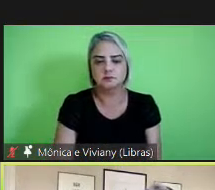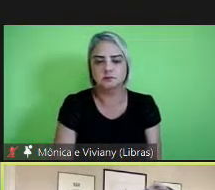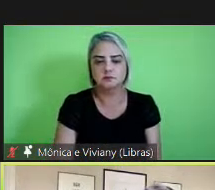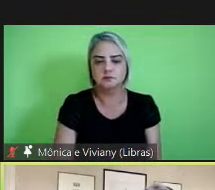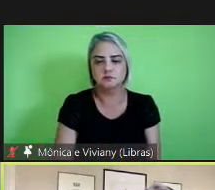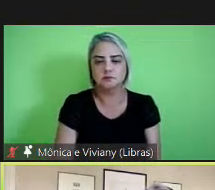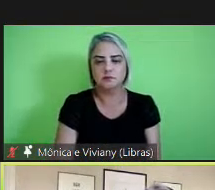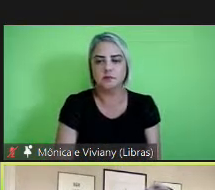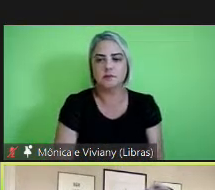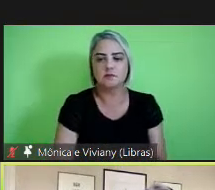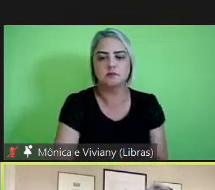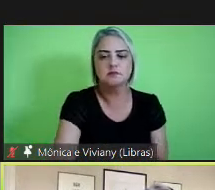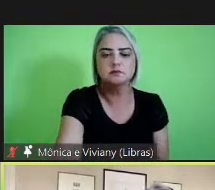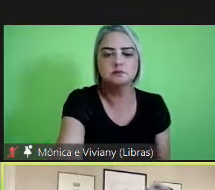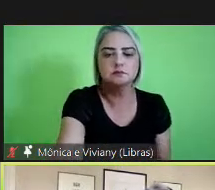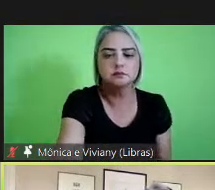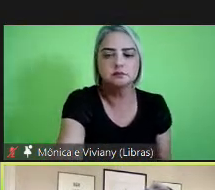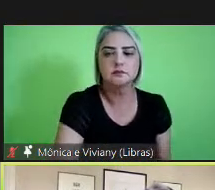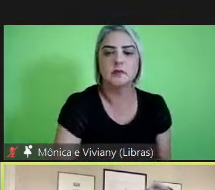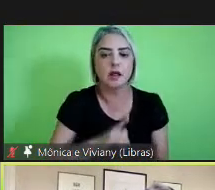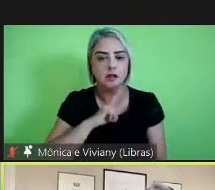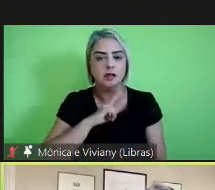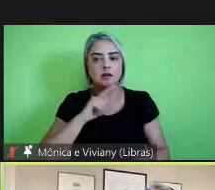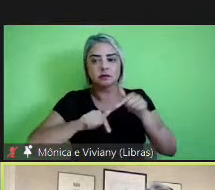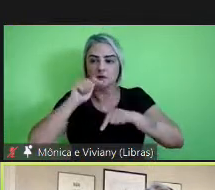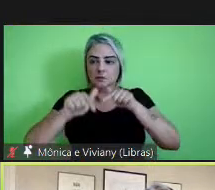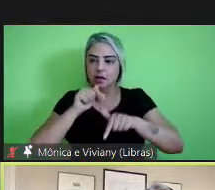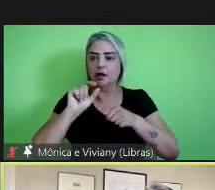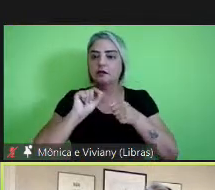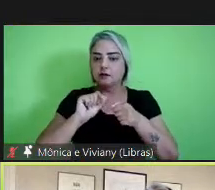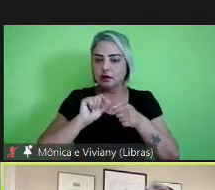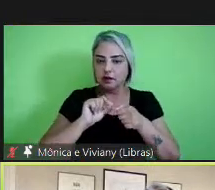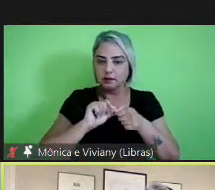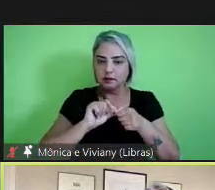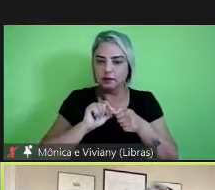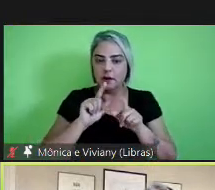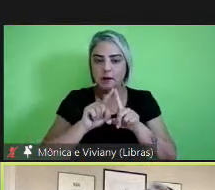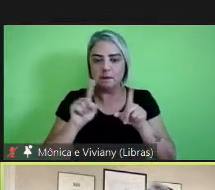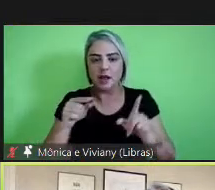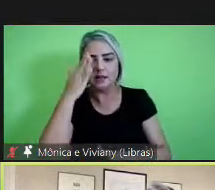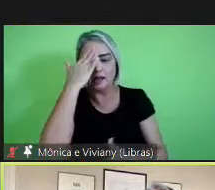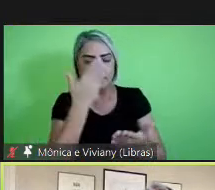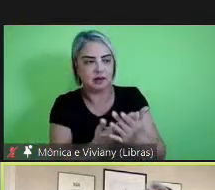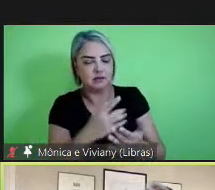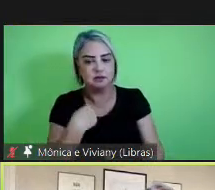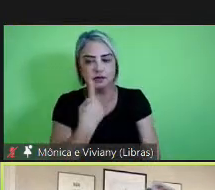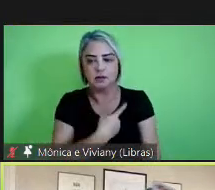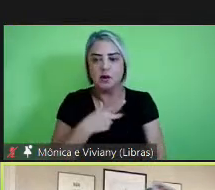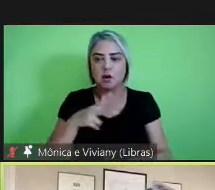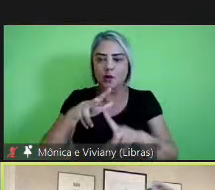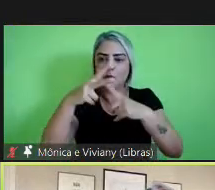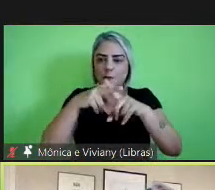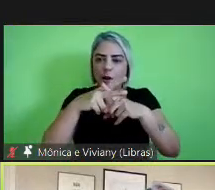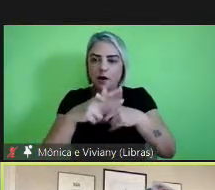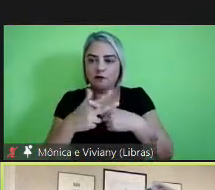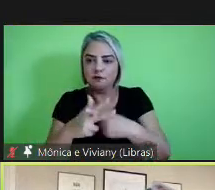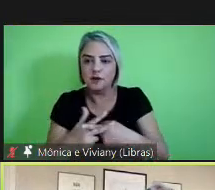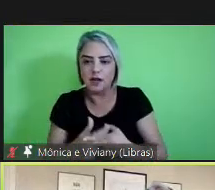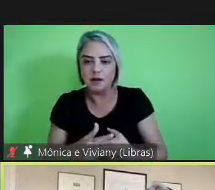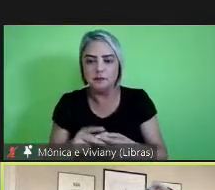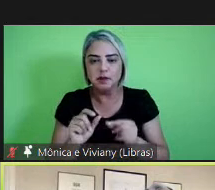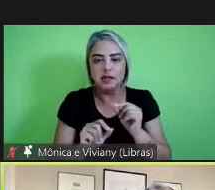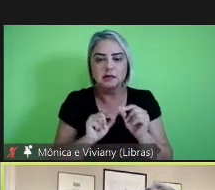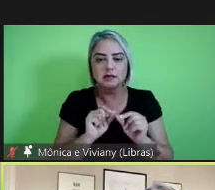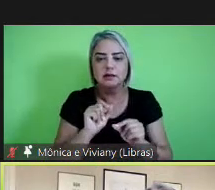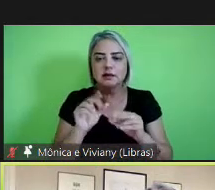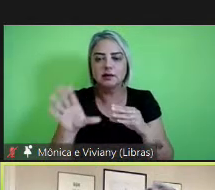to be done in this area, but we believe that this is a tool that can help. That concludes my presentation,